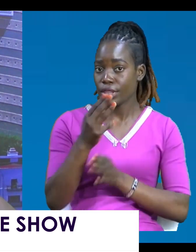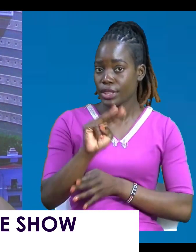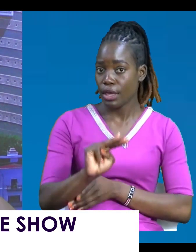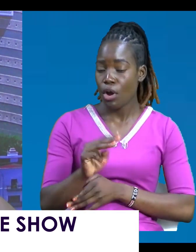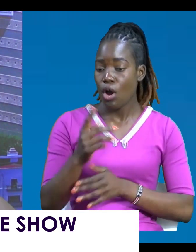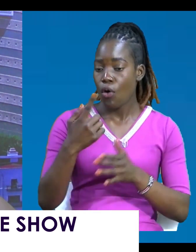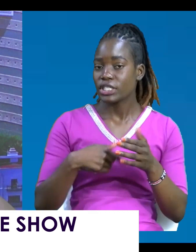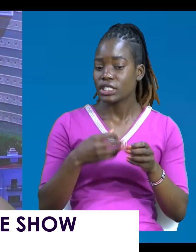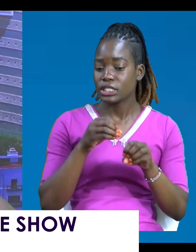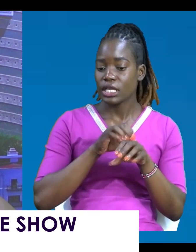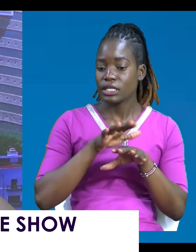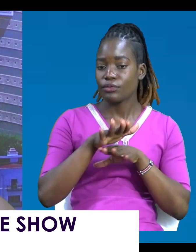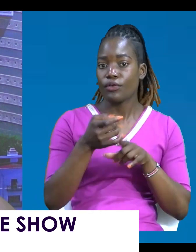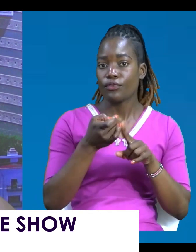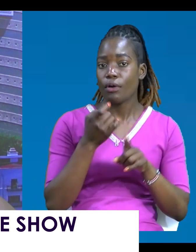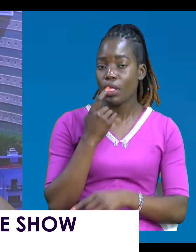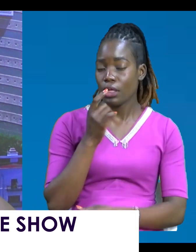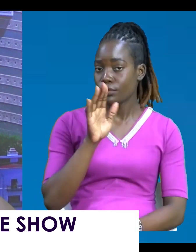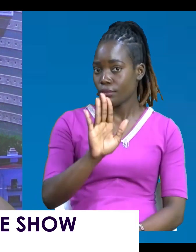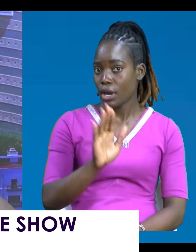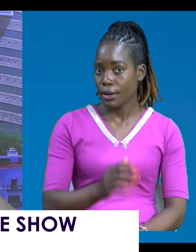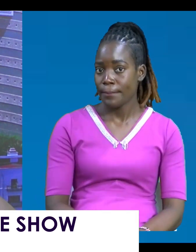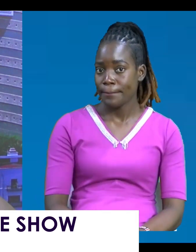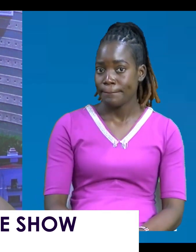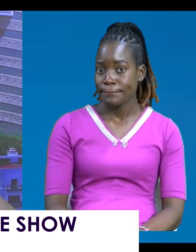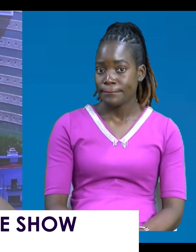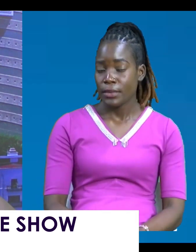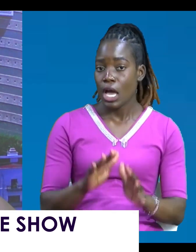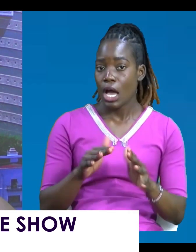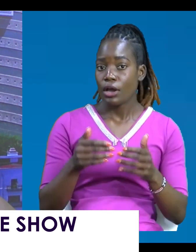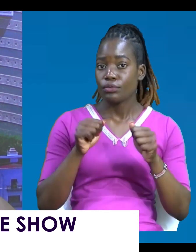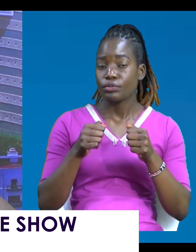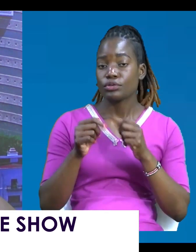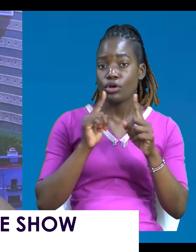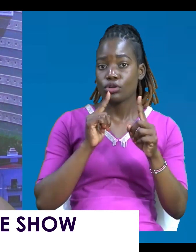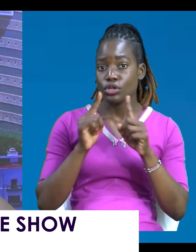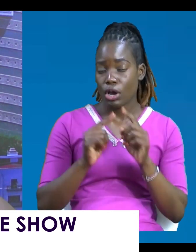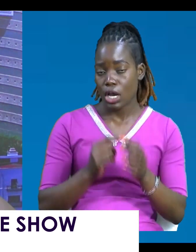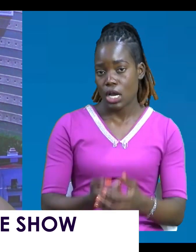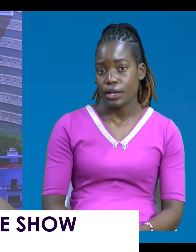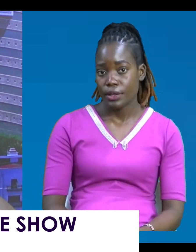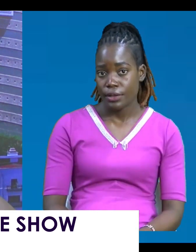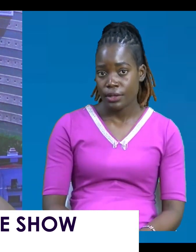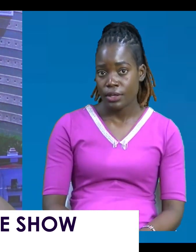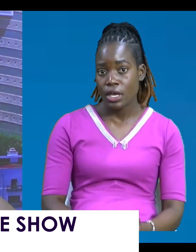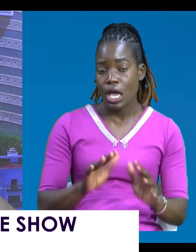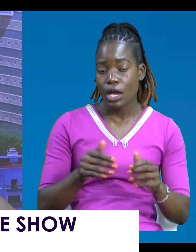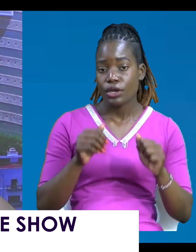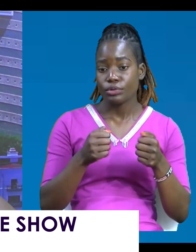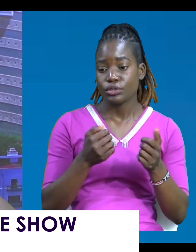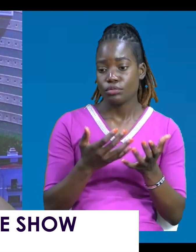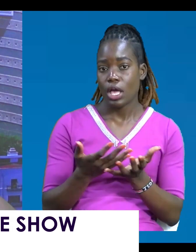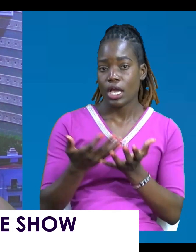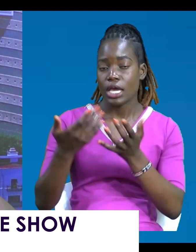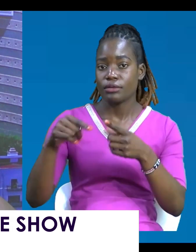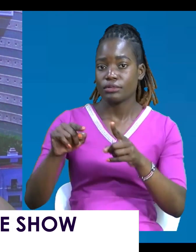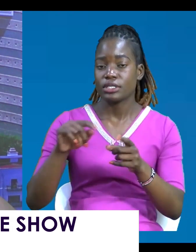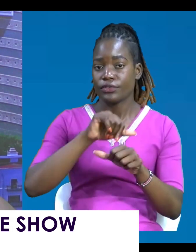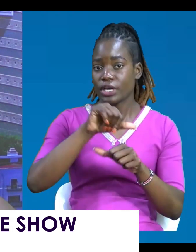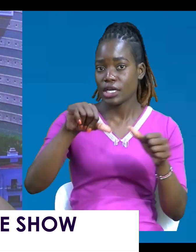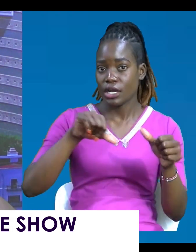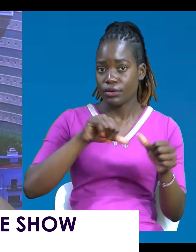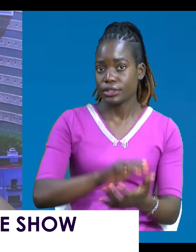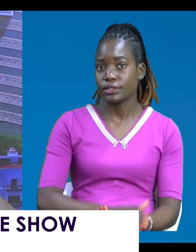that flows out of their tongues? How do they talk? How do they carry themselves